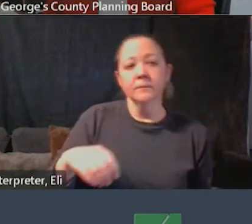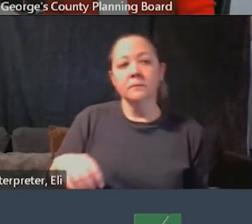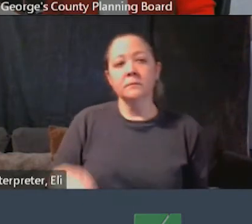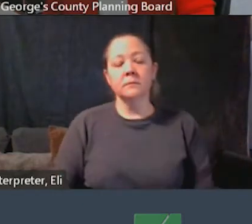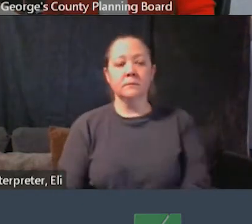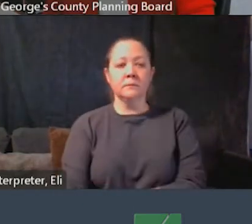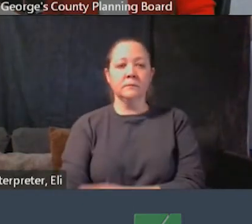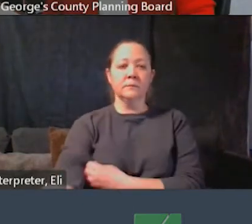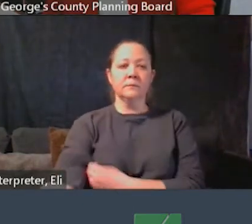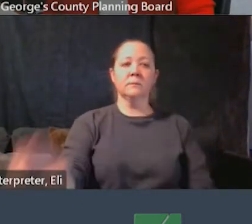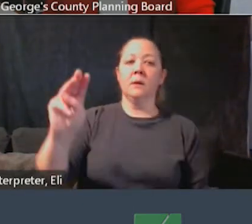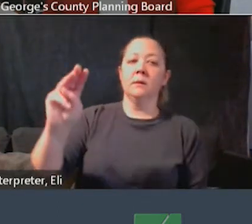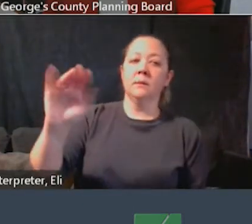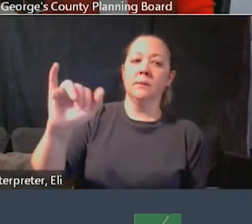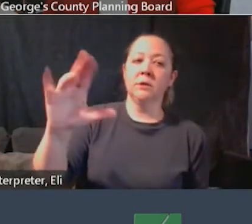Michelle Esterlin?